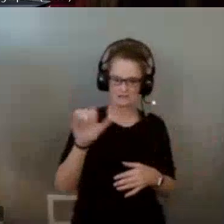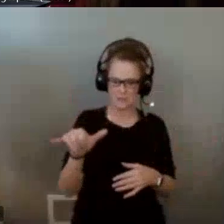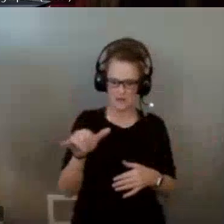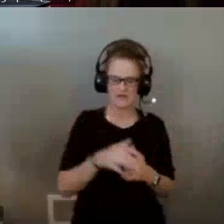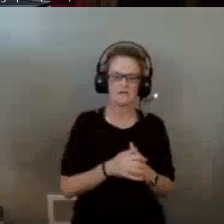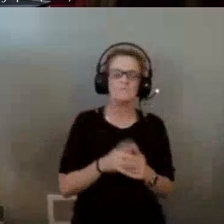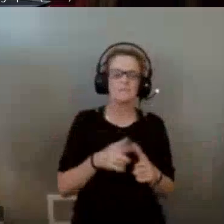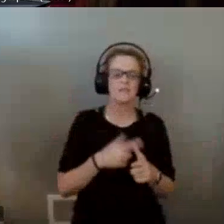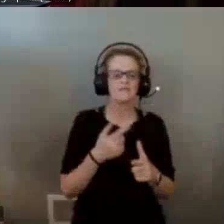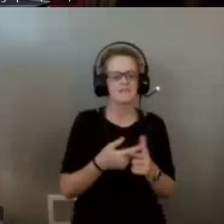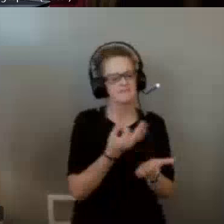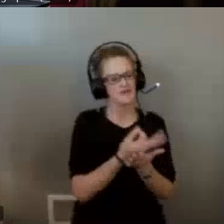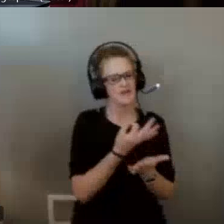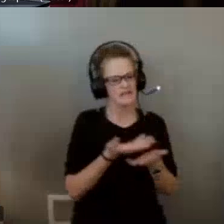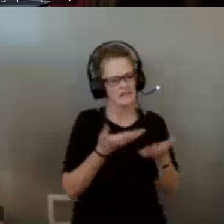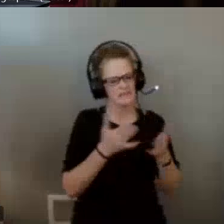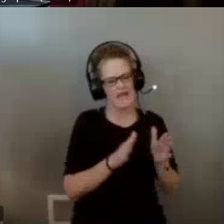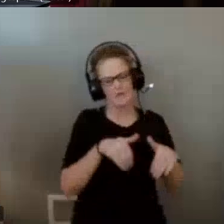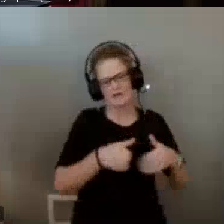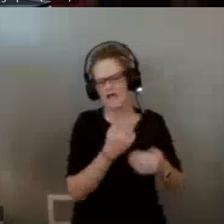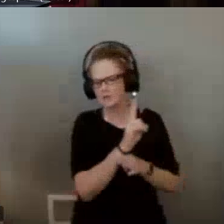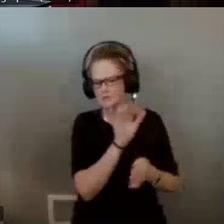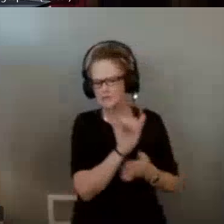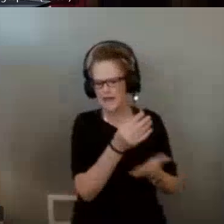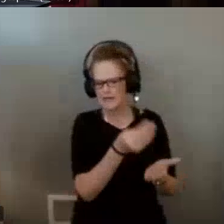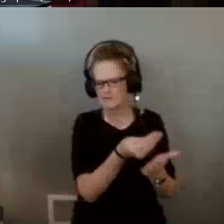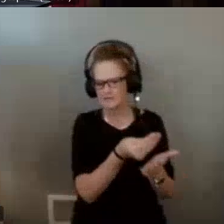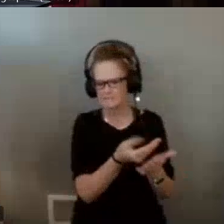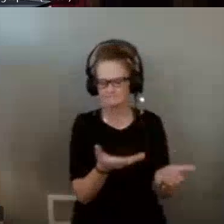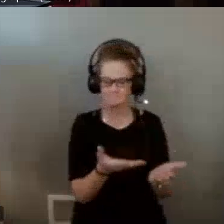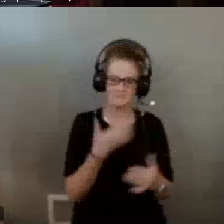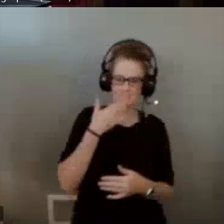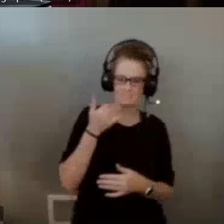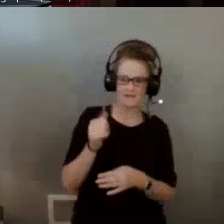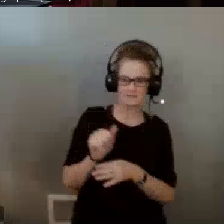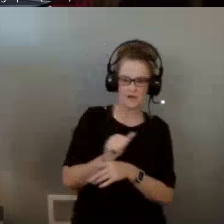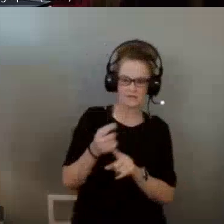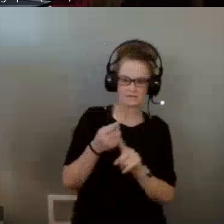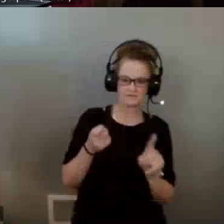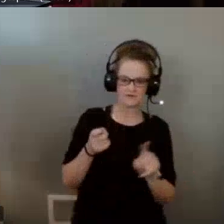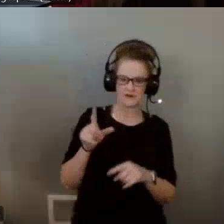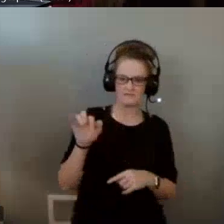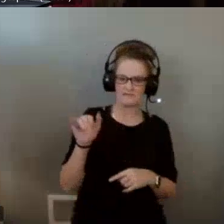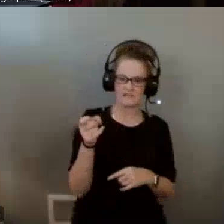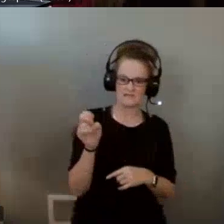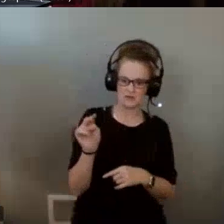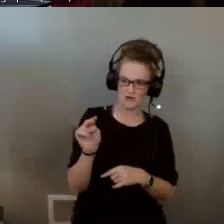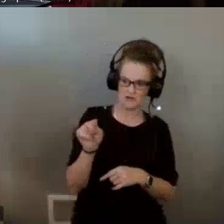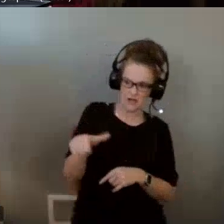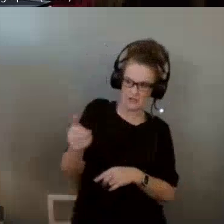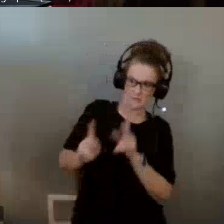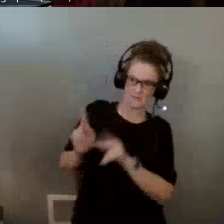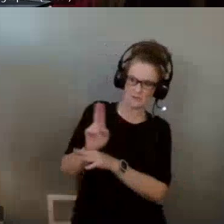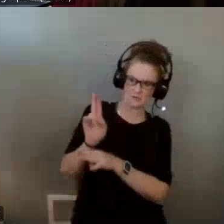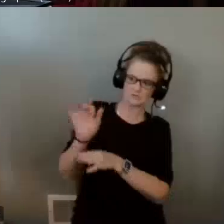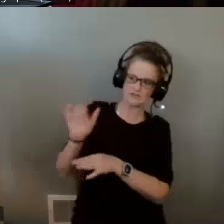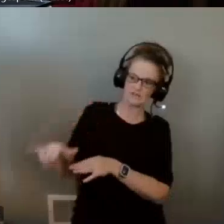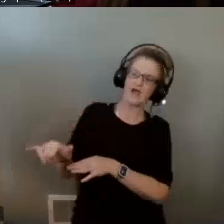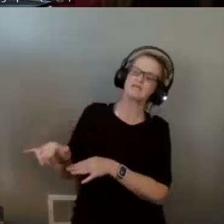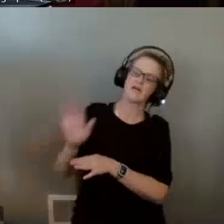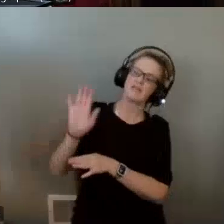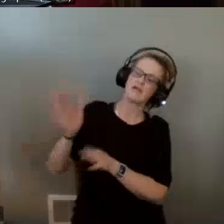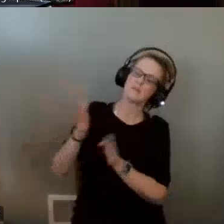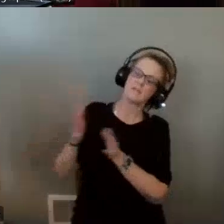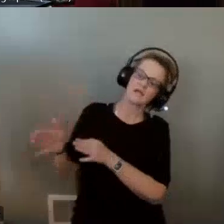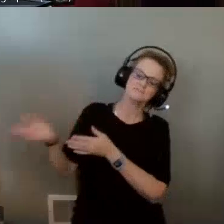including allowable and strategic uses, best practices from liaisons implementing those funds, and strategies for